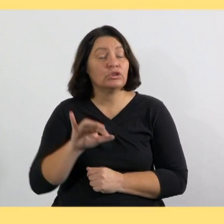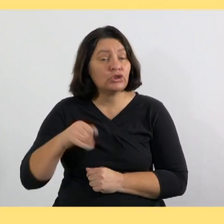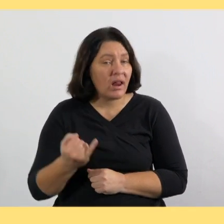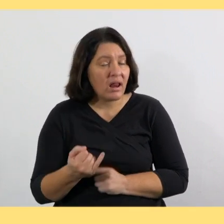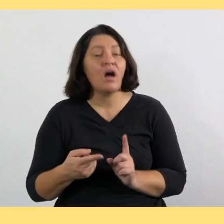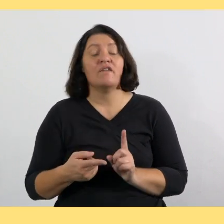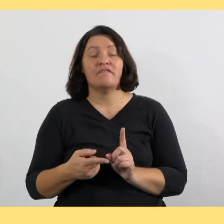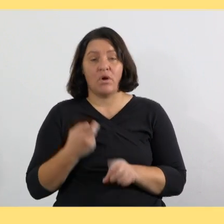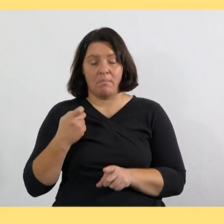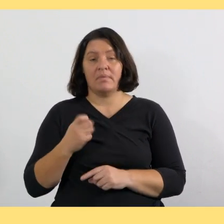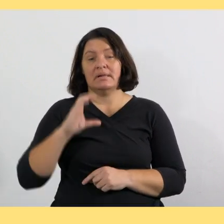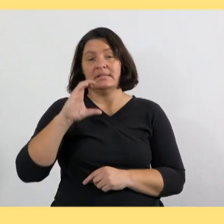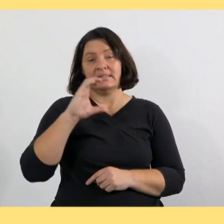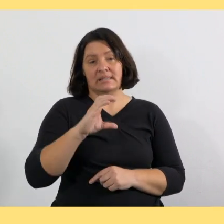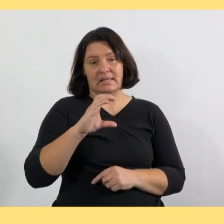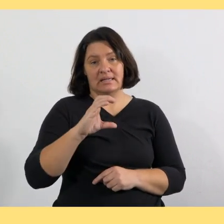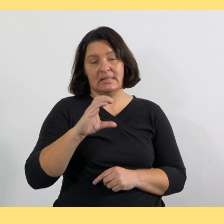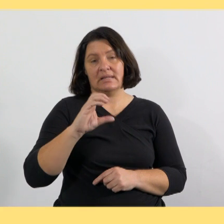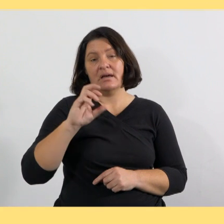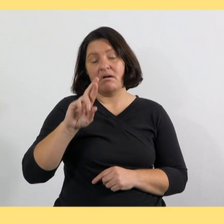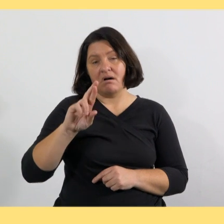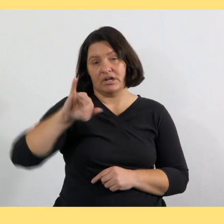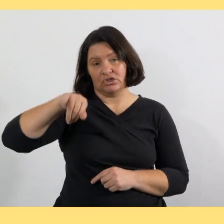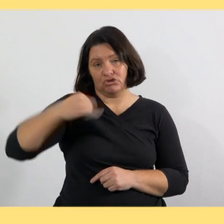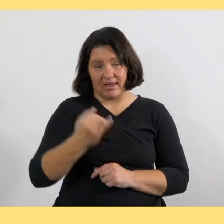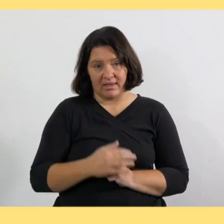CRJ. And how much are we talking about?